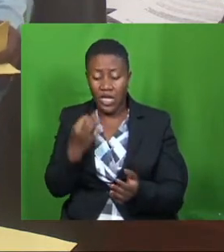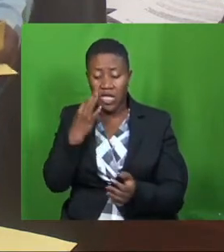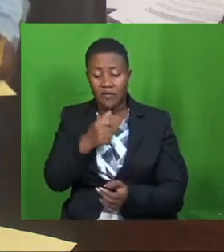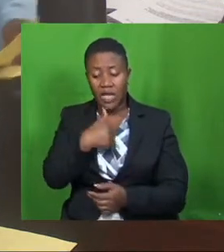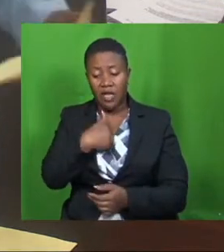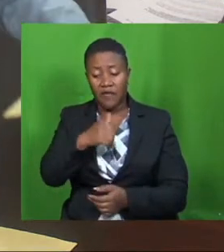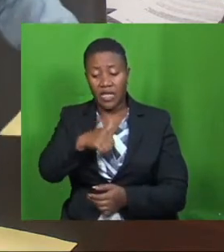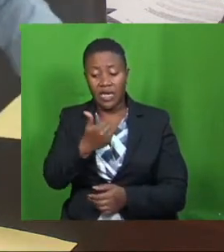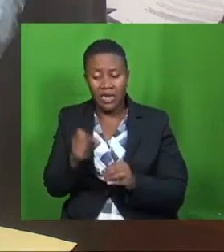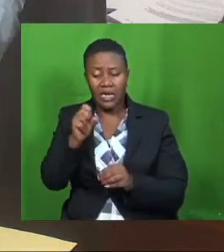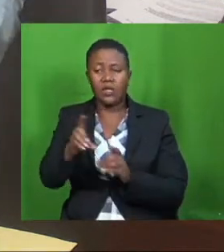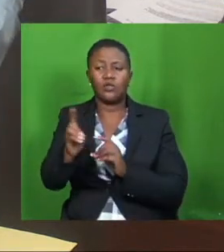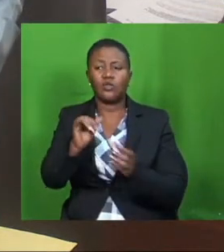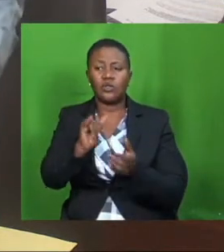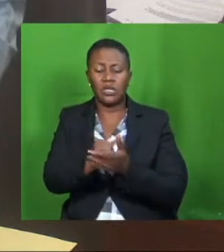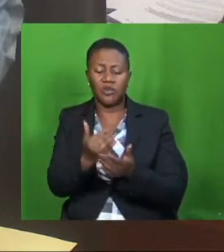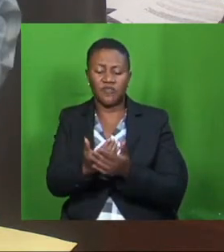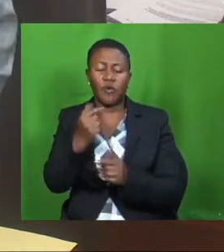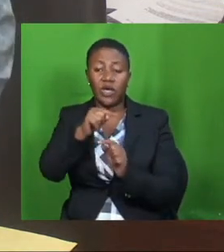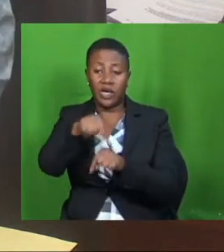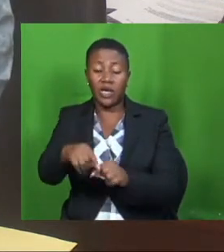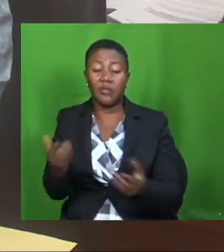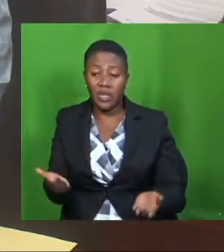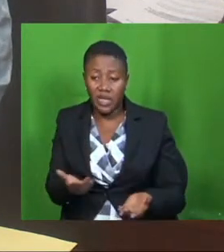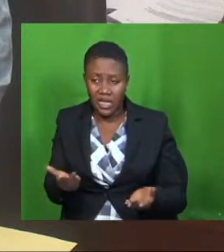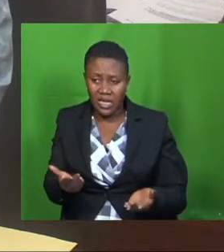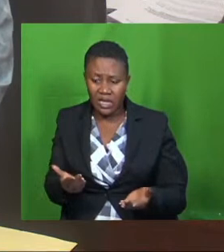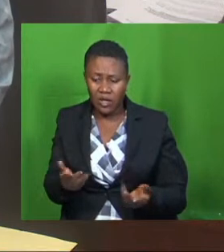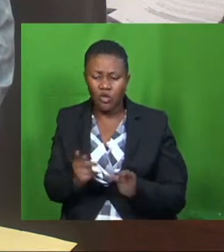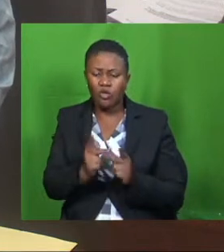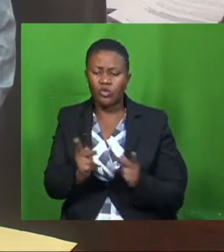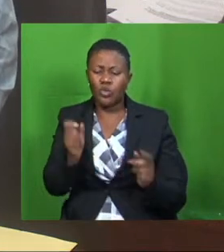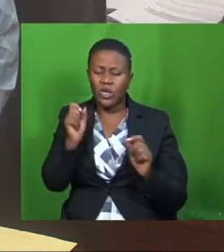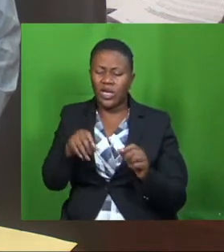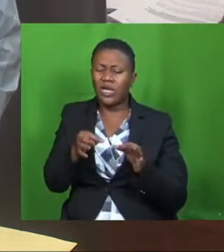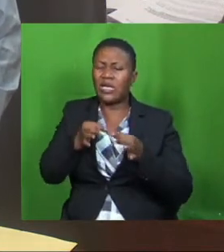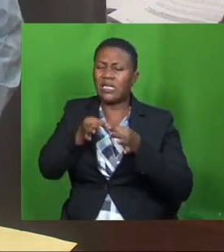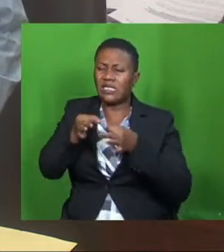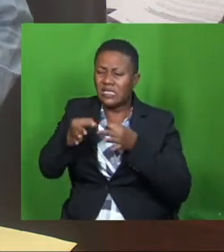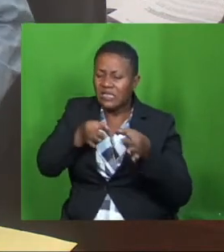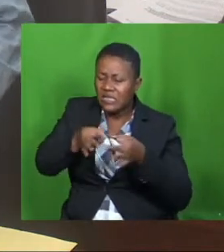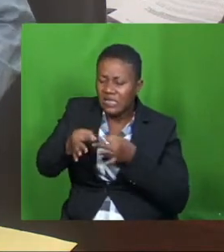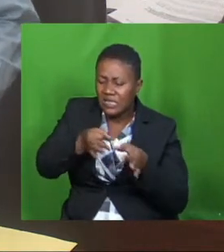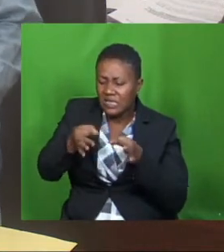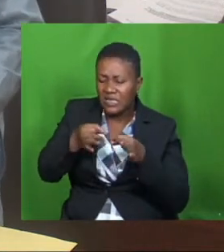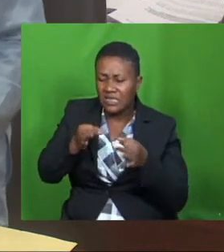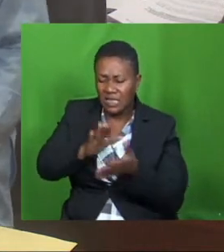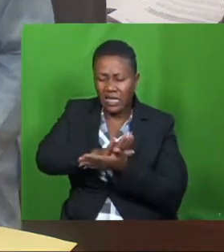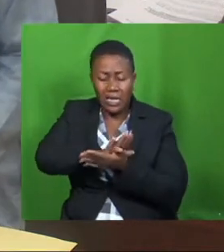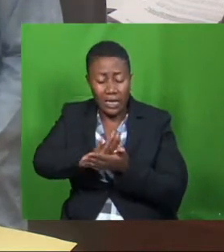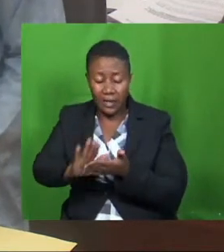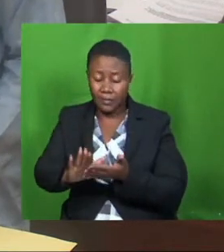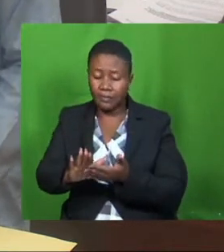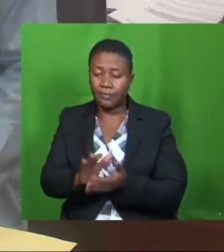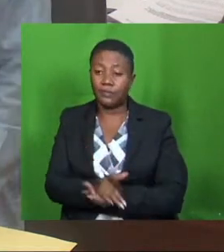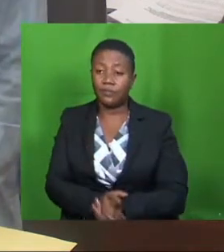must insist on its oversight responsibility. And so if anybody raises an issue